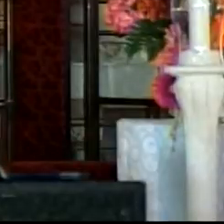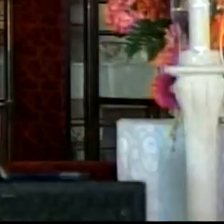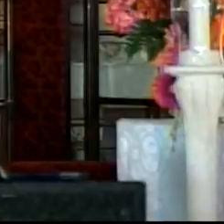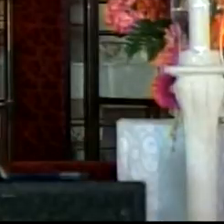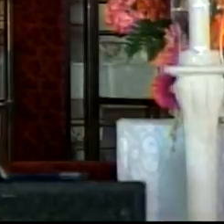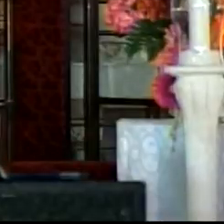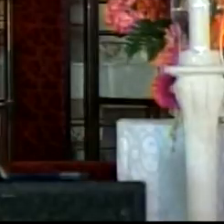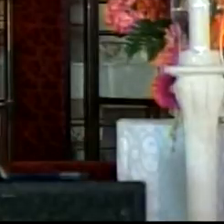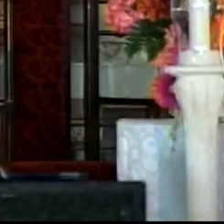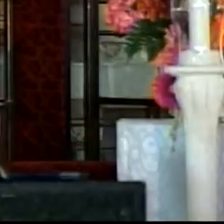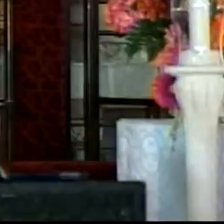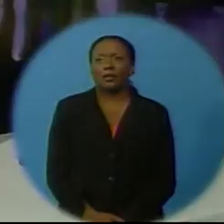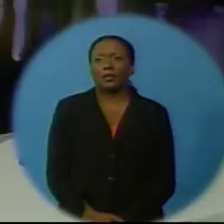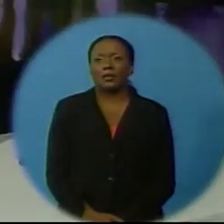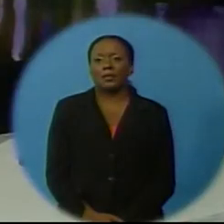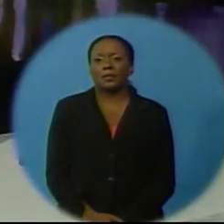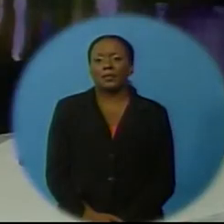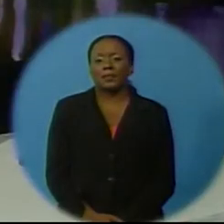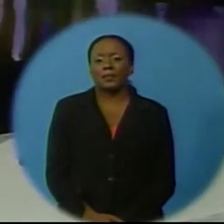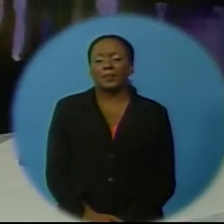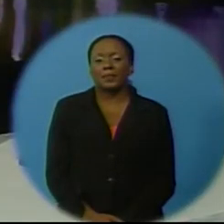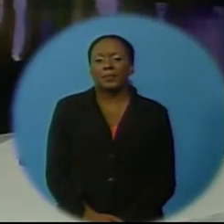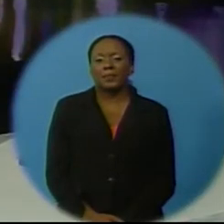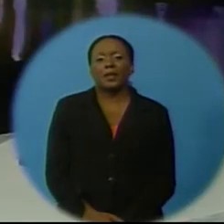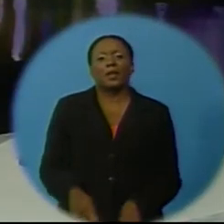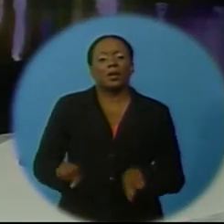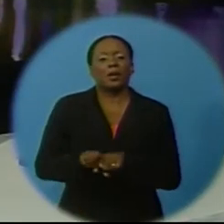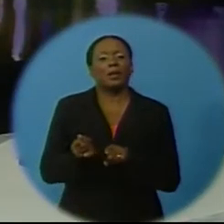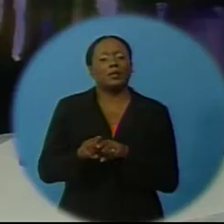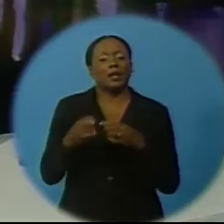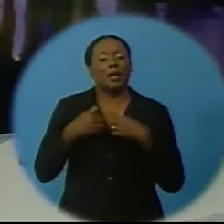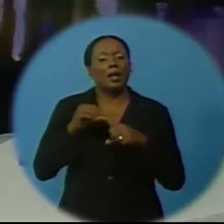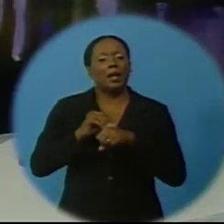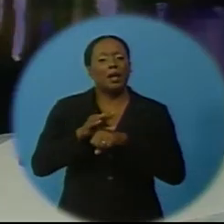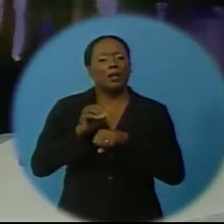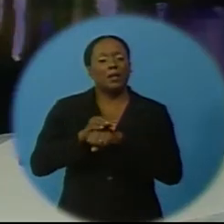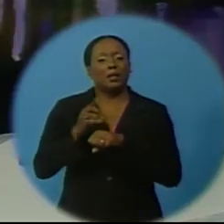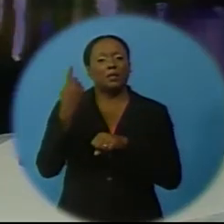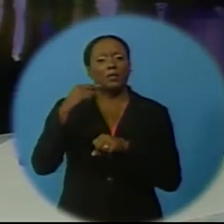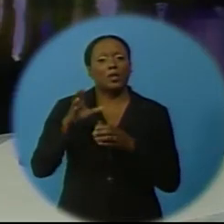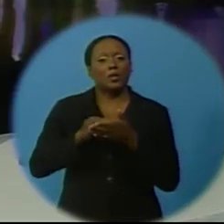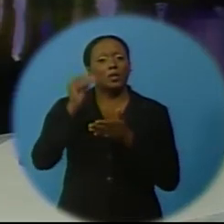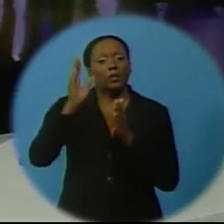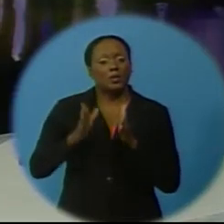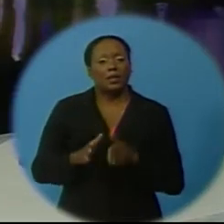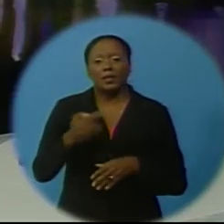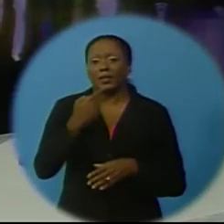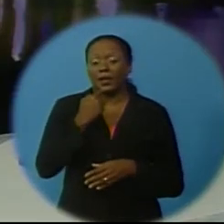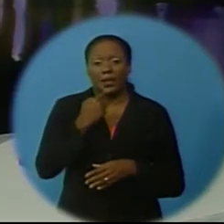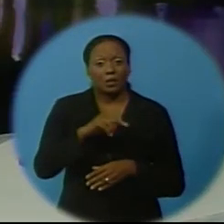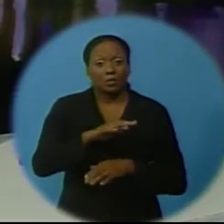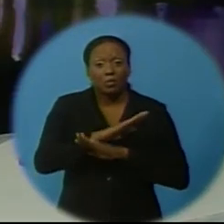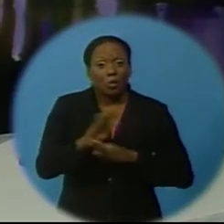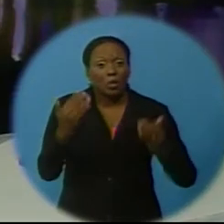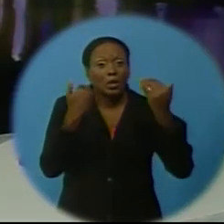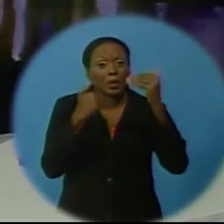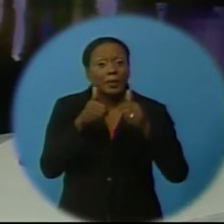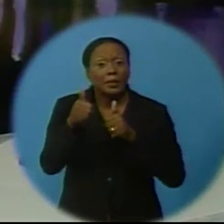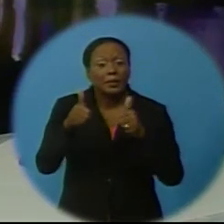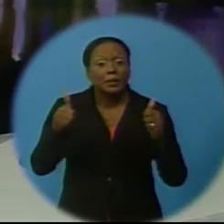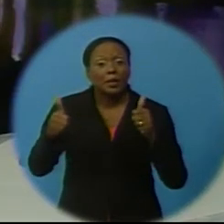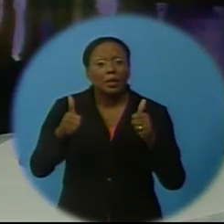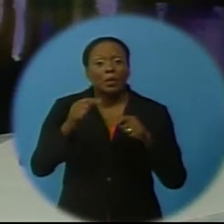Have to be paying rent. No. The Admiral also had some advice for the graduates. He told them not to limit themselves in